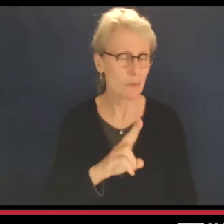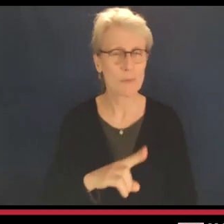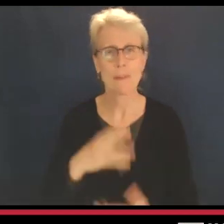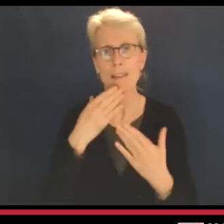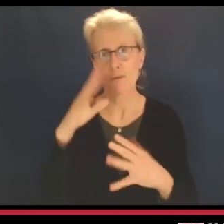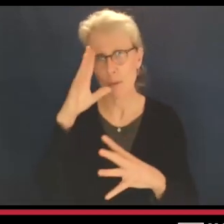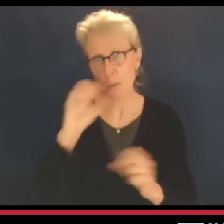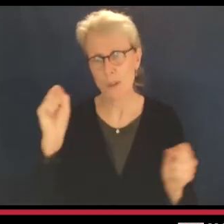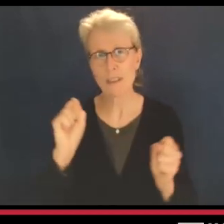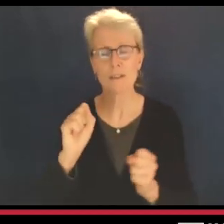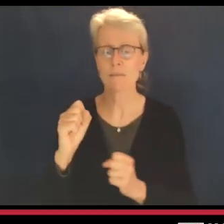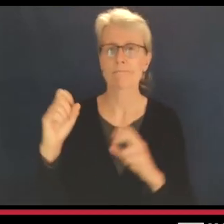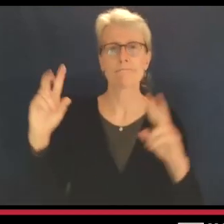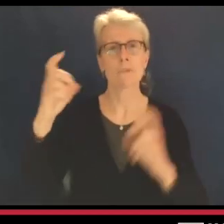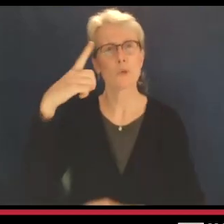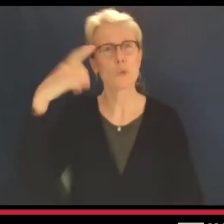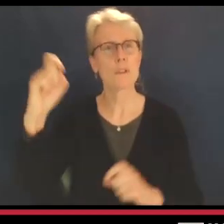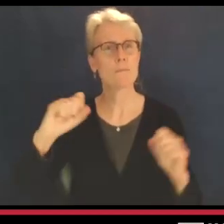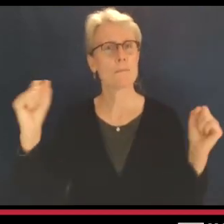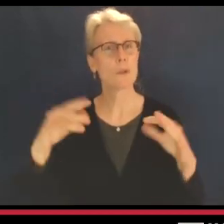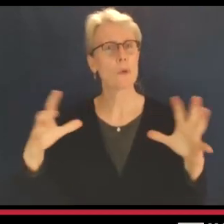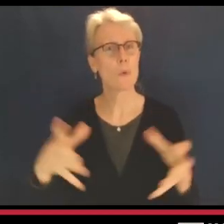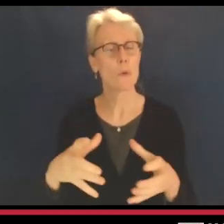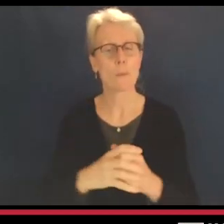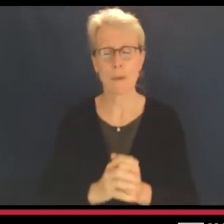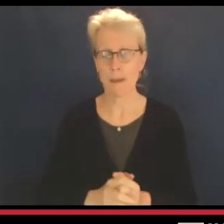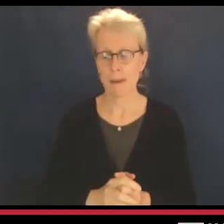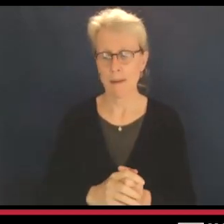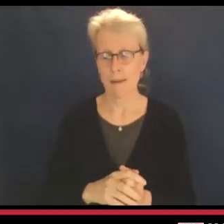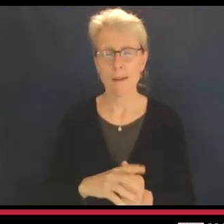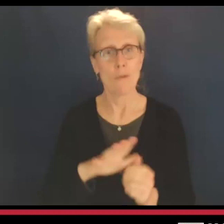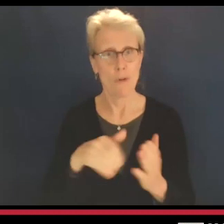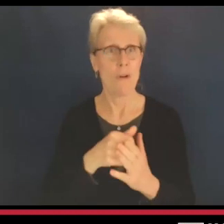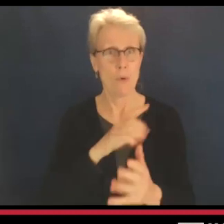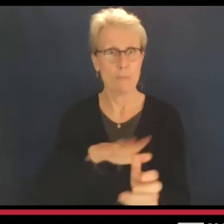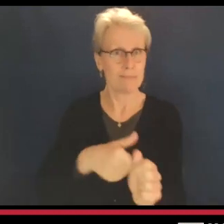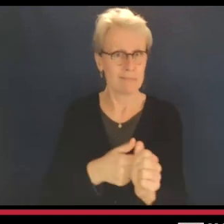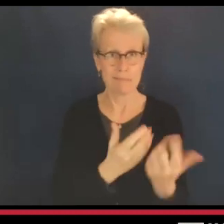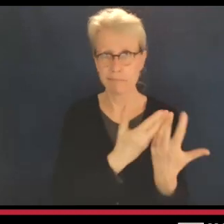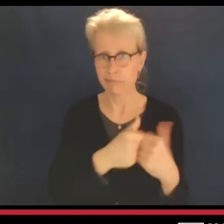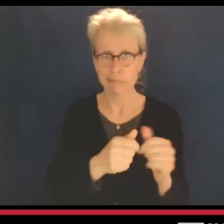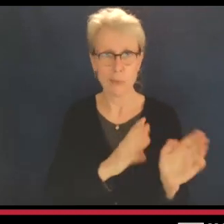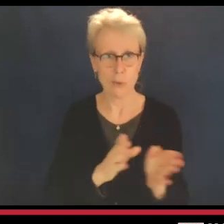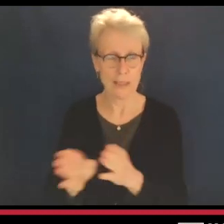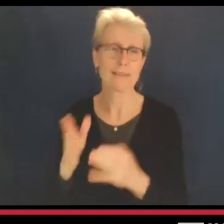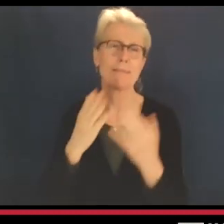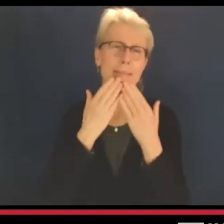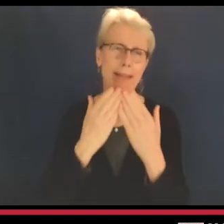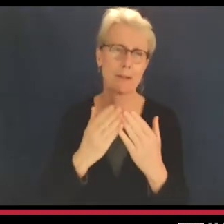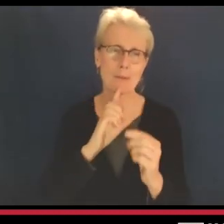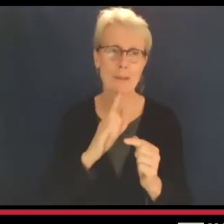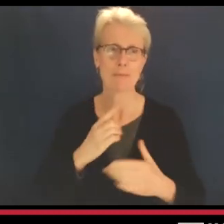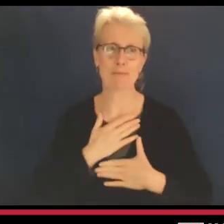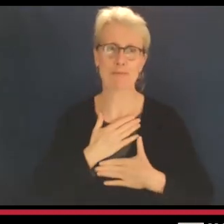Dream Colloquium, and to Carolyn, Kaylee, and Rakib for organizing this. It's really great to be here, and I appreciate